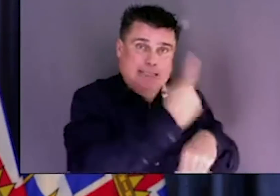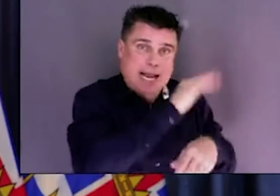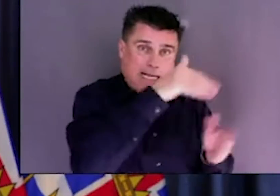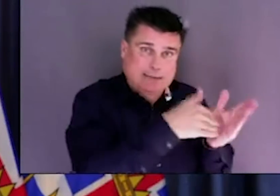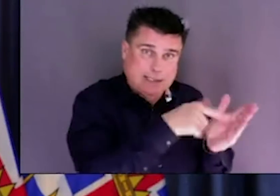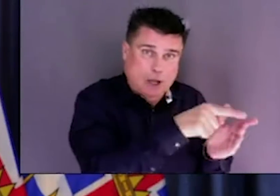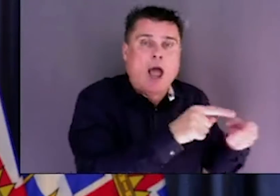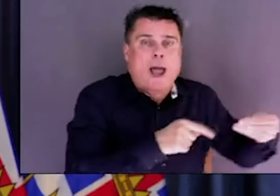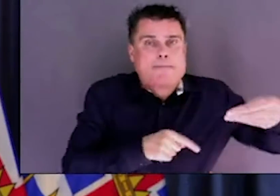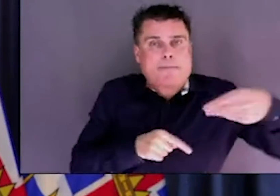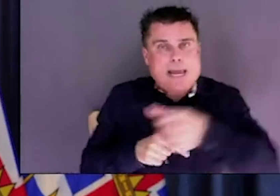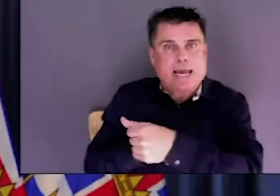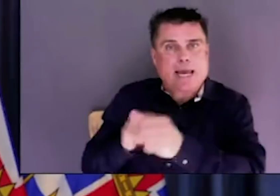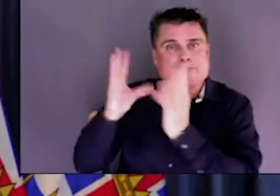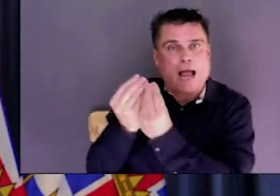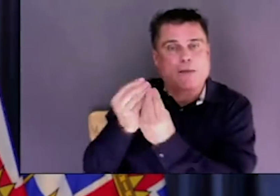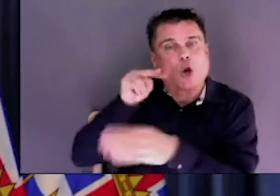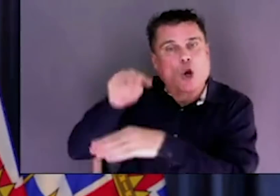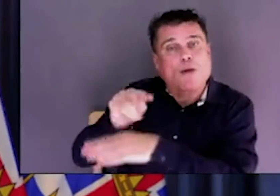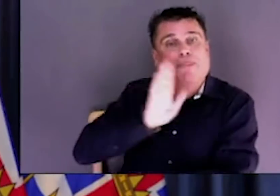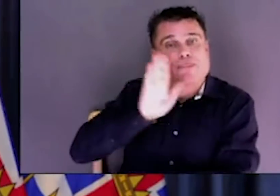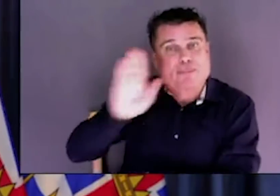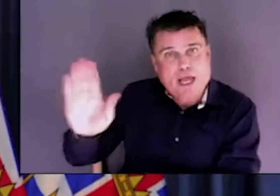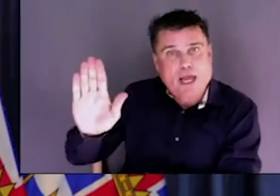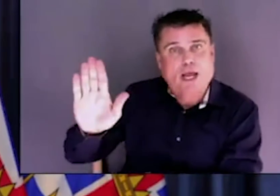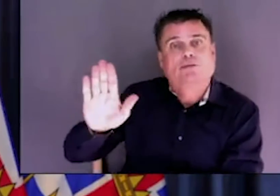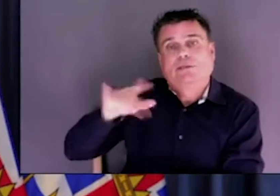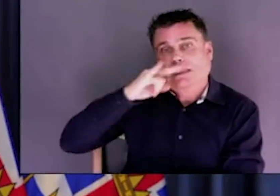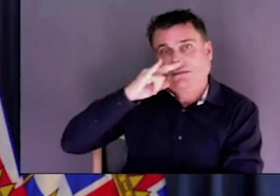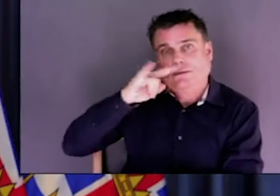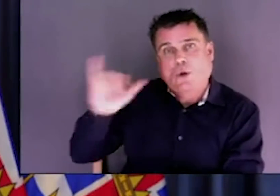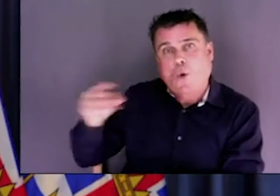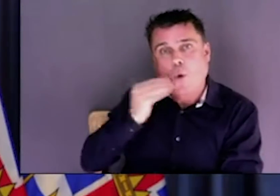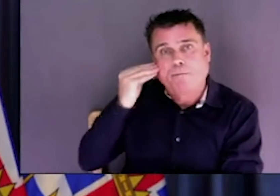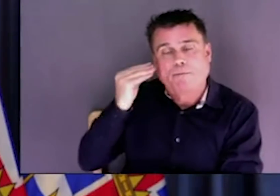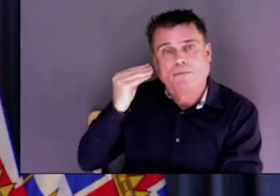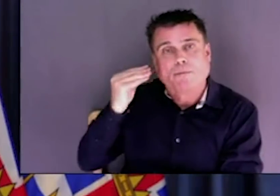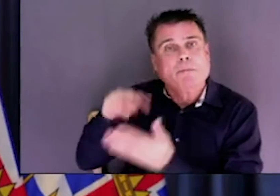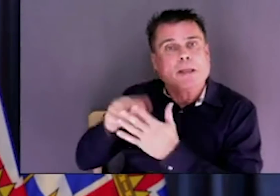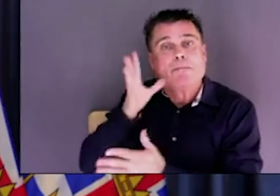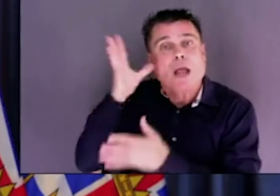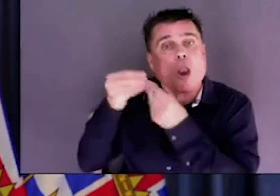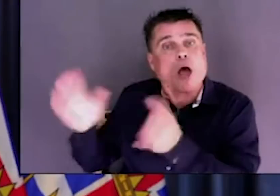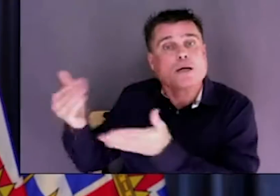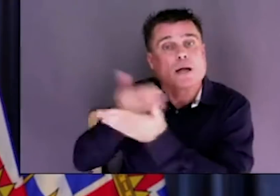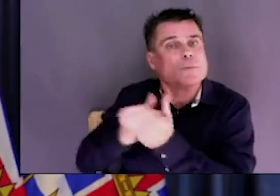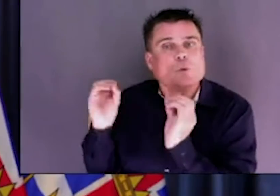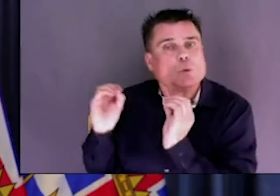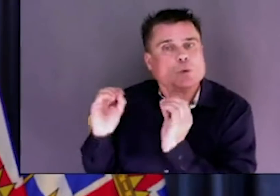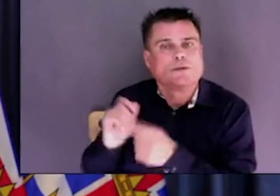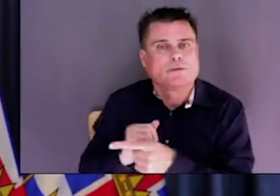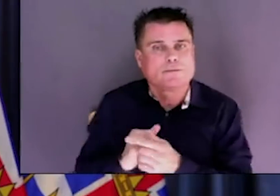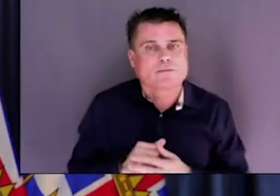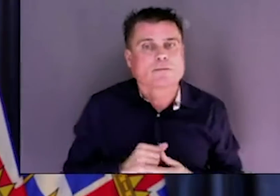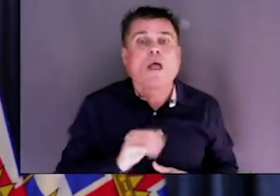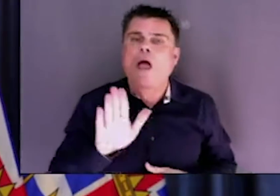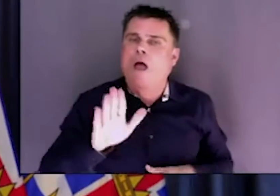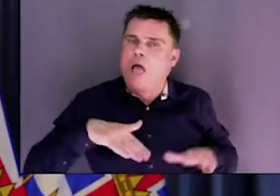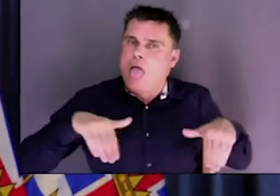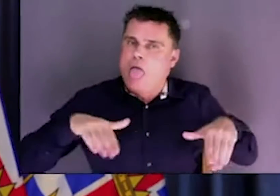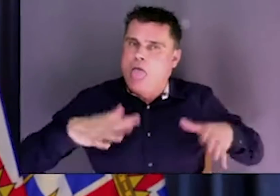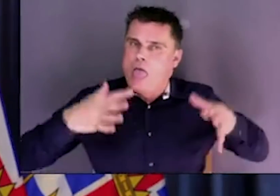I haven't had a formal proposal from the childcare sector. I know Minister Chen will be advising us. She is a member of